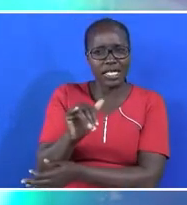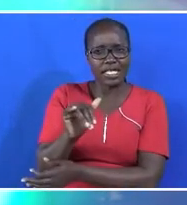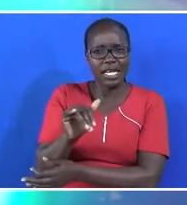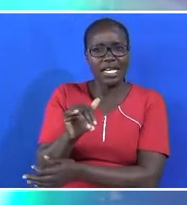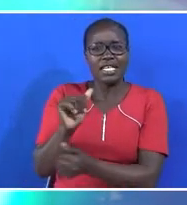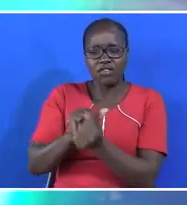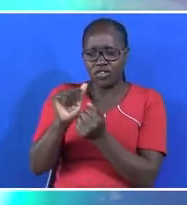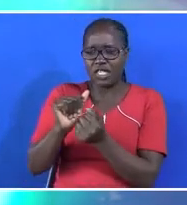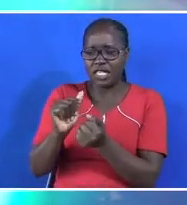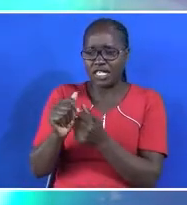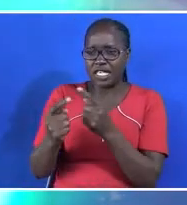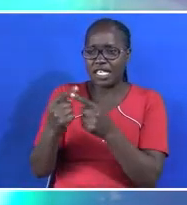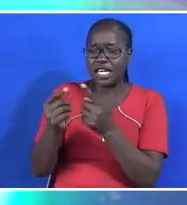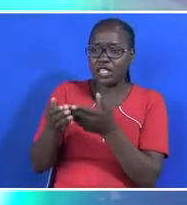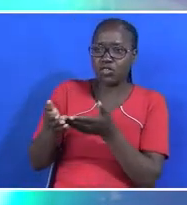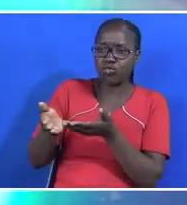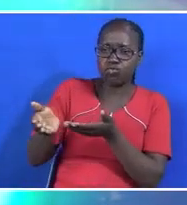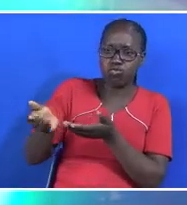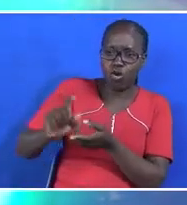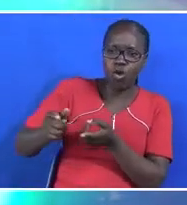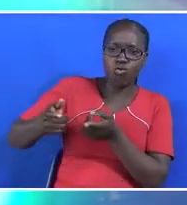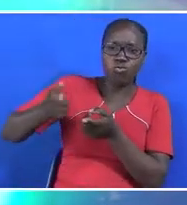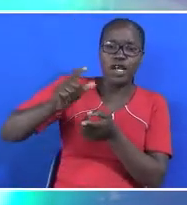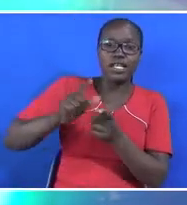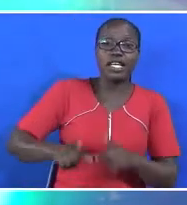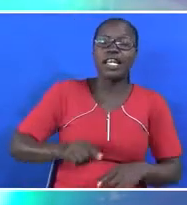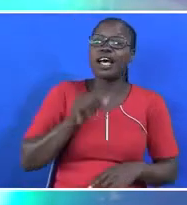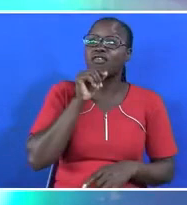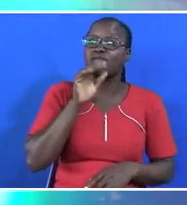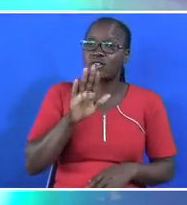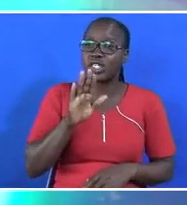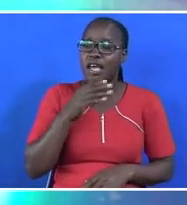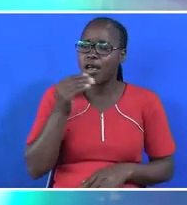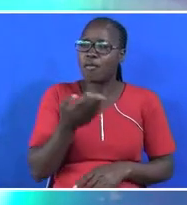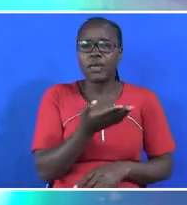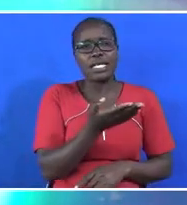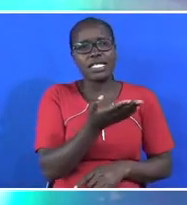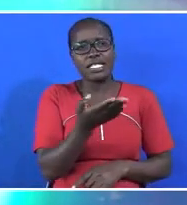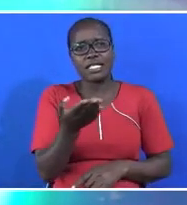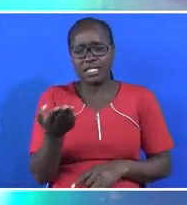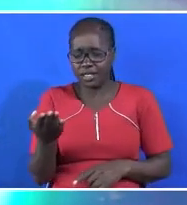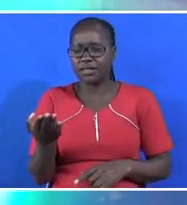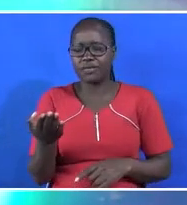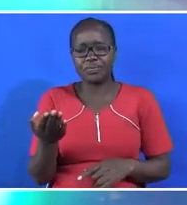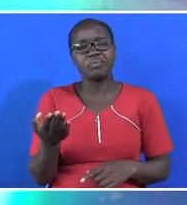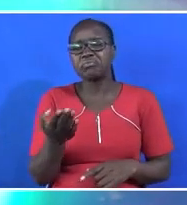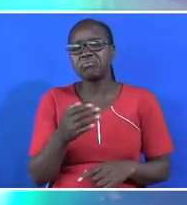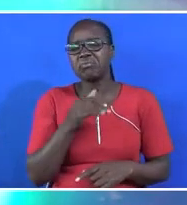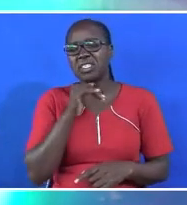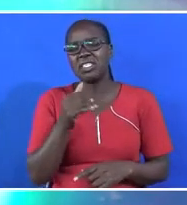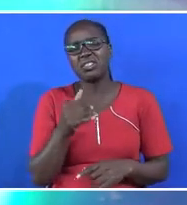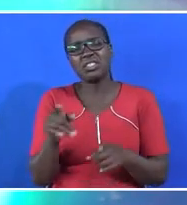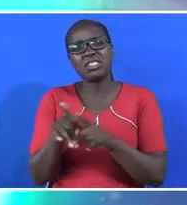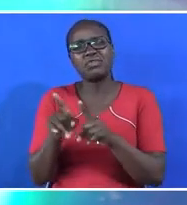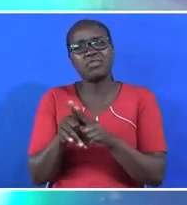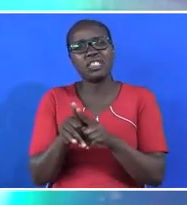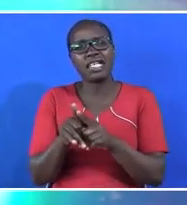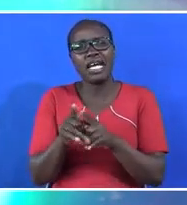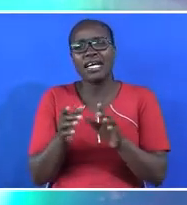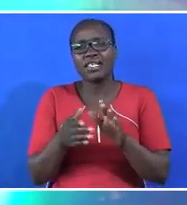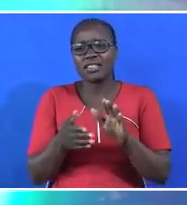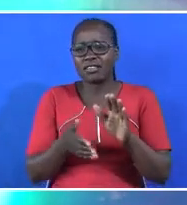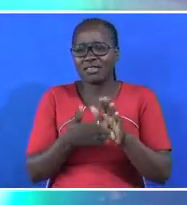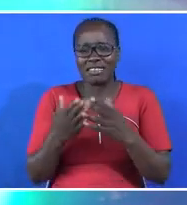these 15 years that was added to his life. This man, Hezekiah, has not even gotten his footing